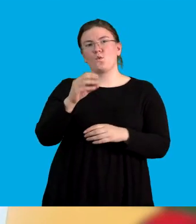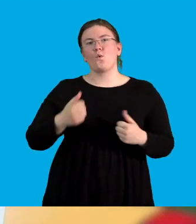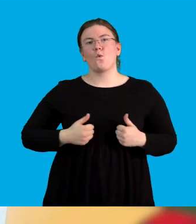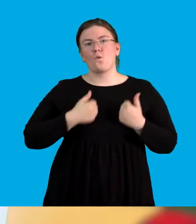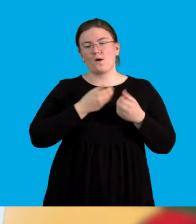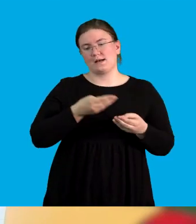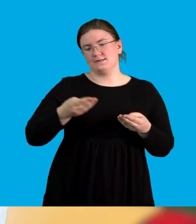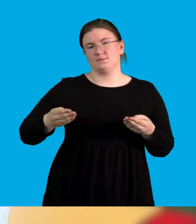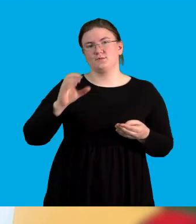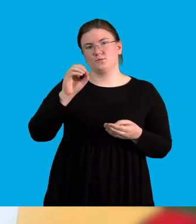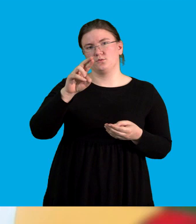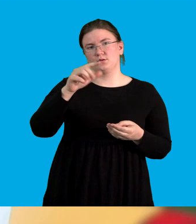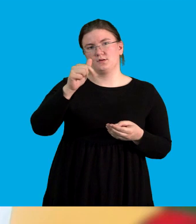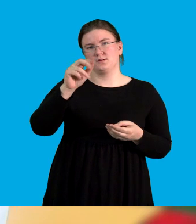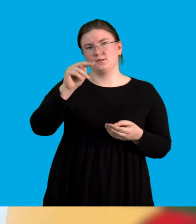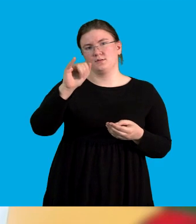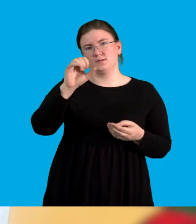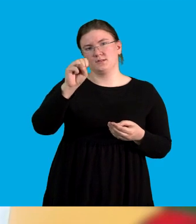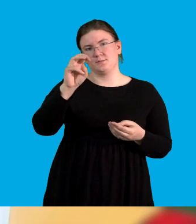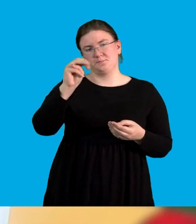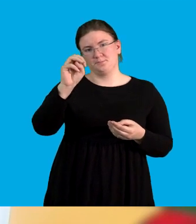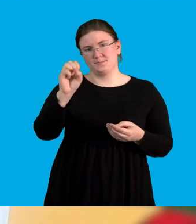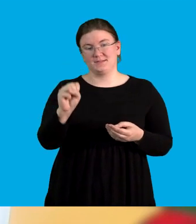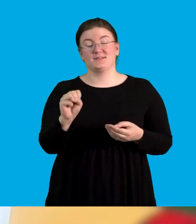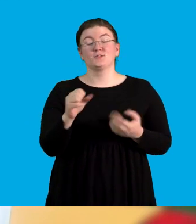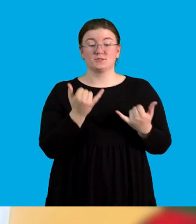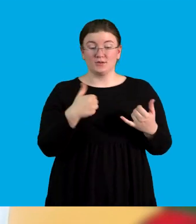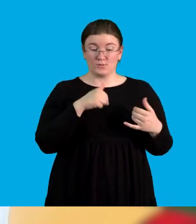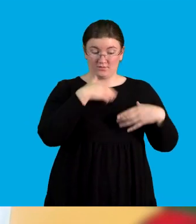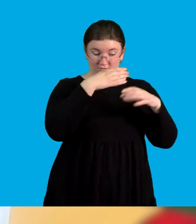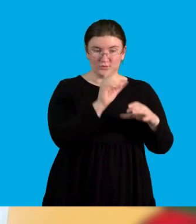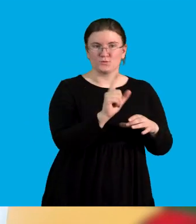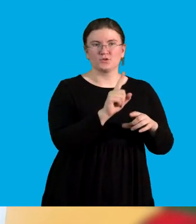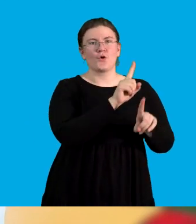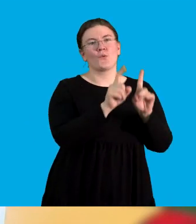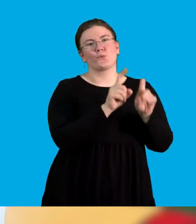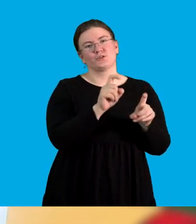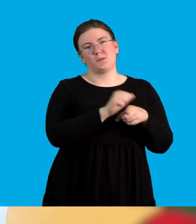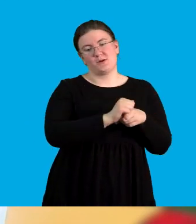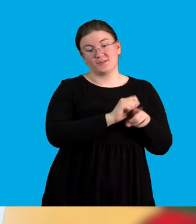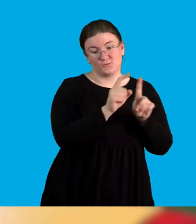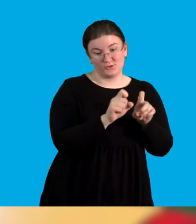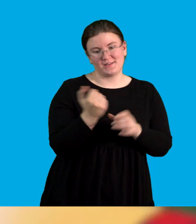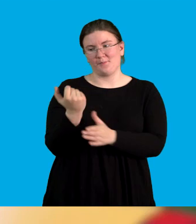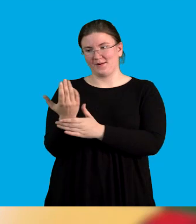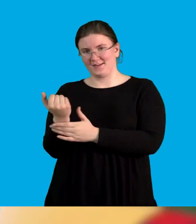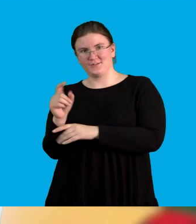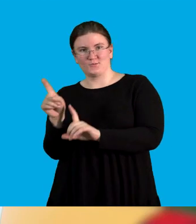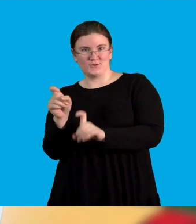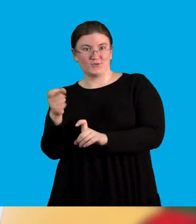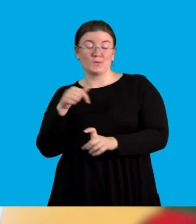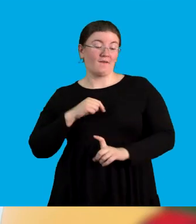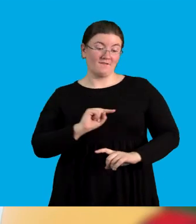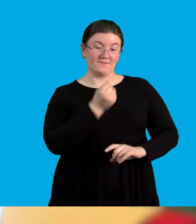this part of the lesson, we are going to be working through practice and application questions. So we are first going to start